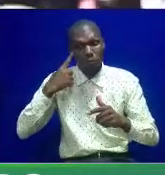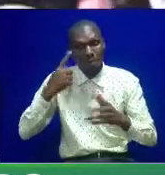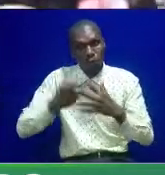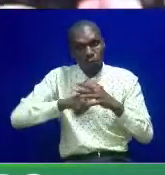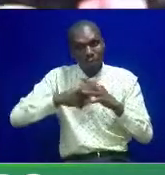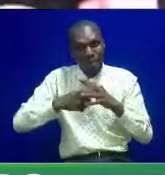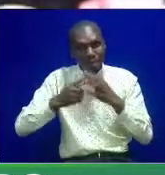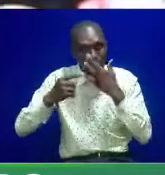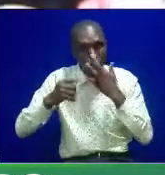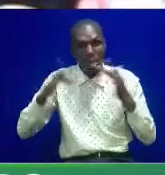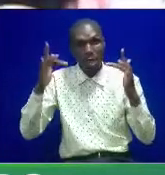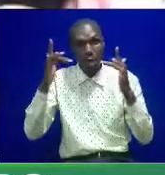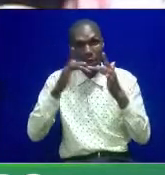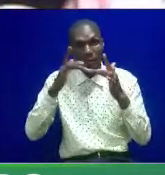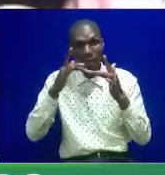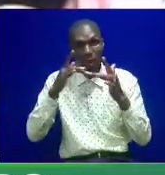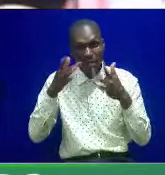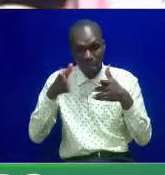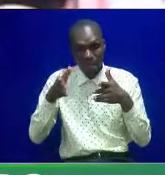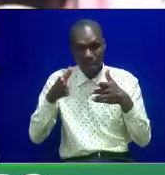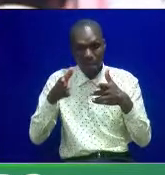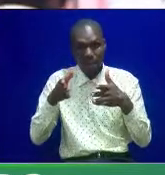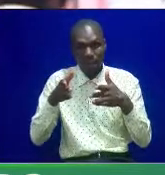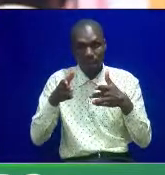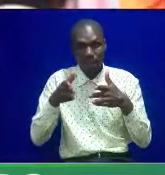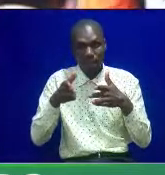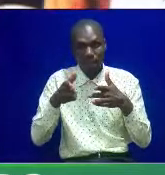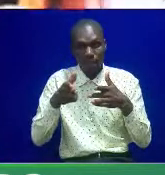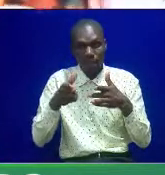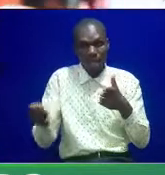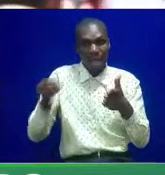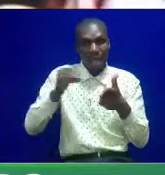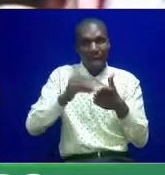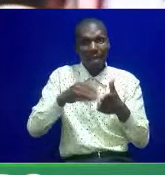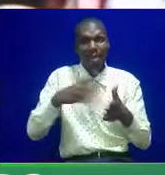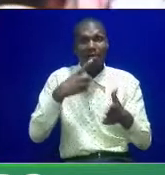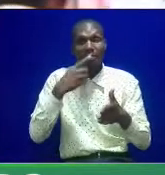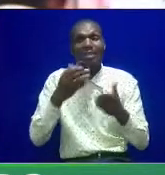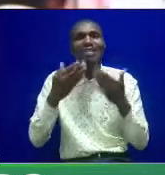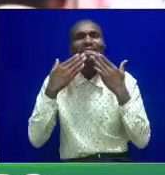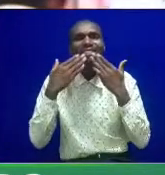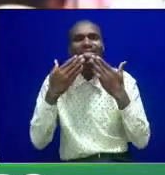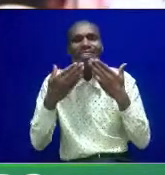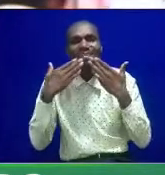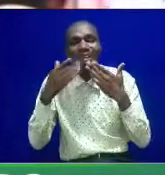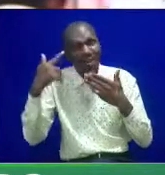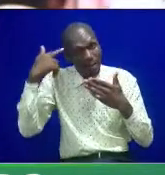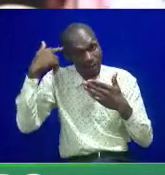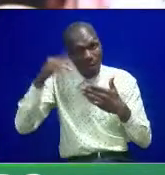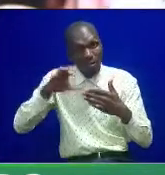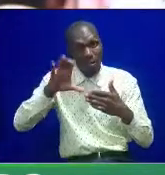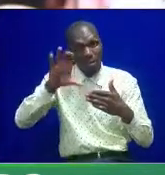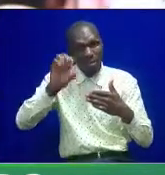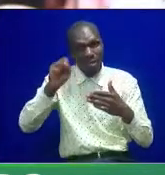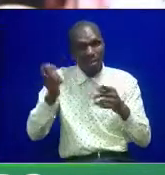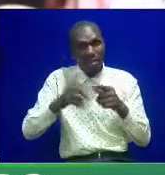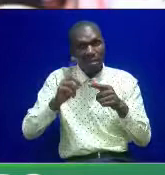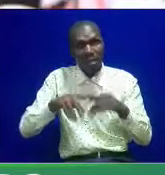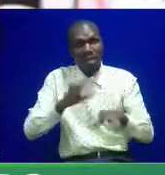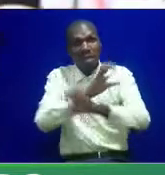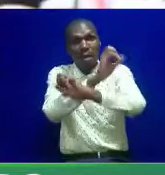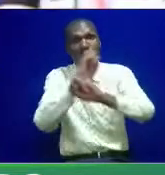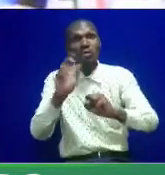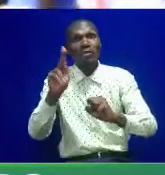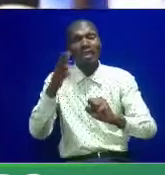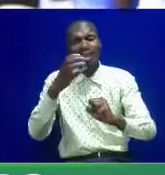the Wi-Fi hotspot igaiga ahero. Ege ento na tebire mbiya mono asomo CS yoito ase president yoito William